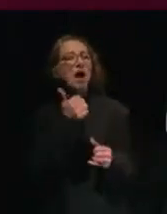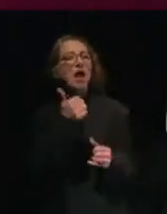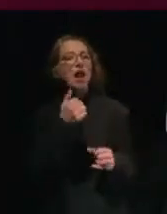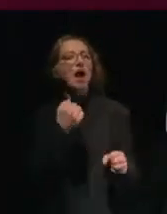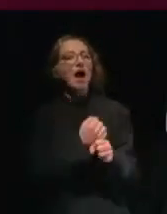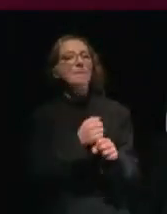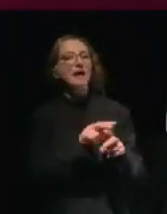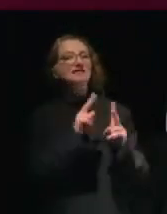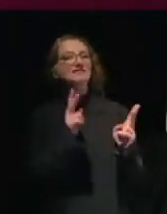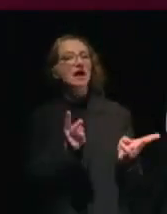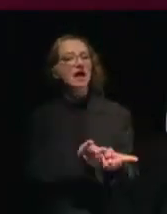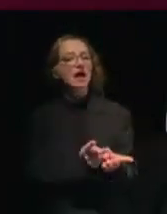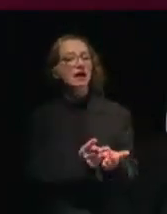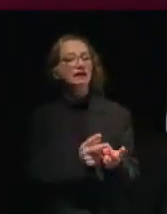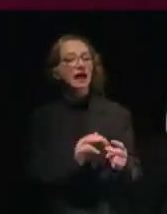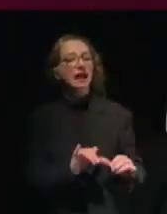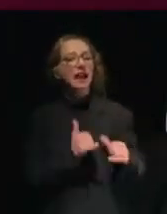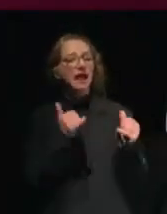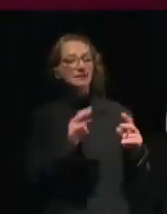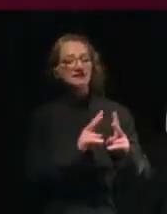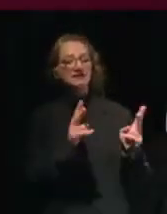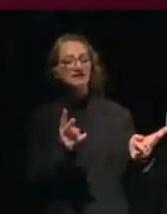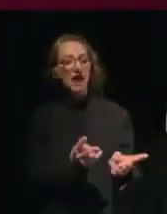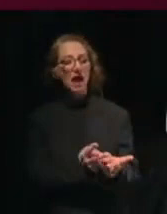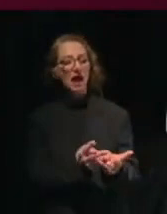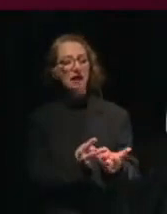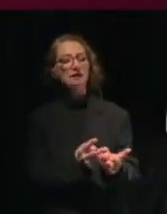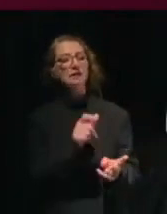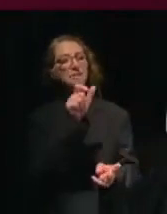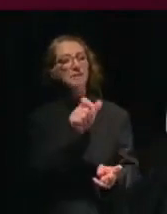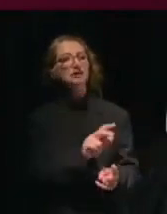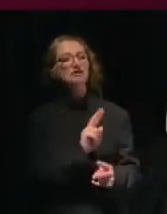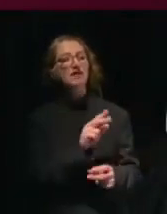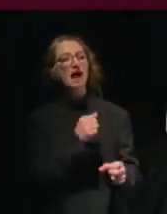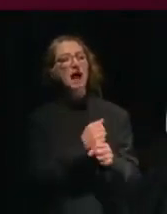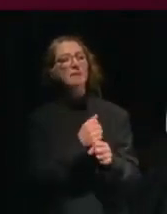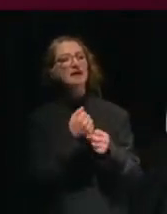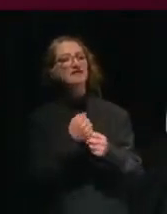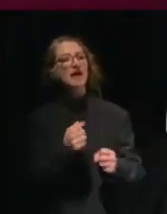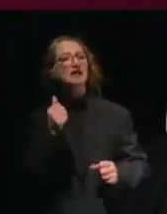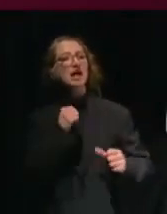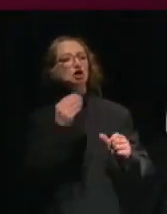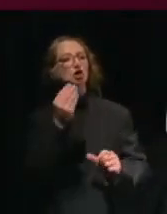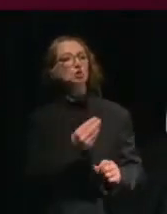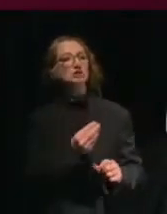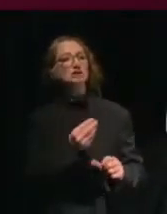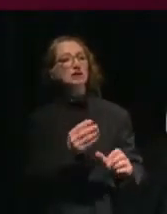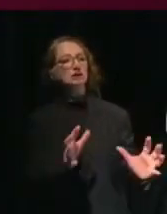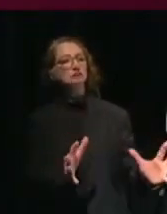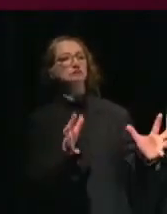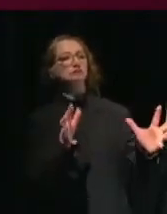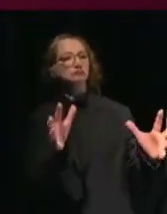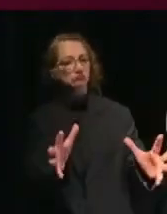we're trying to get a first picture of the working and living realities of people who work in the independent performing arts.